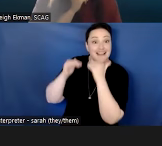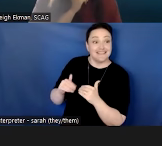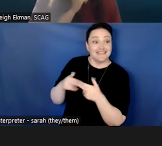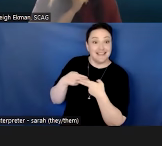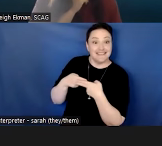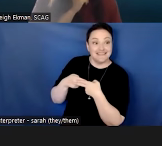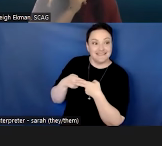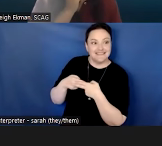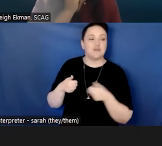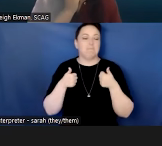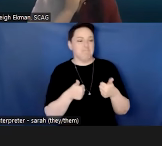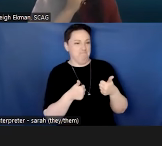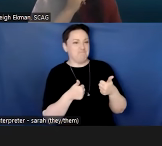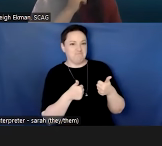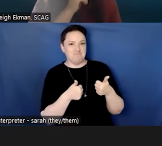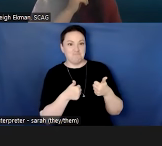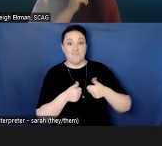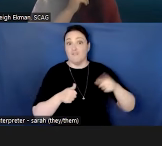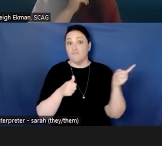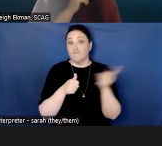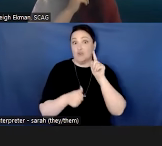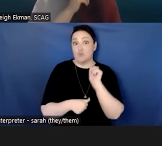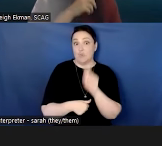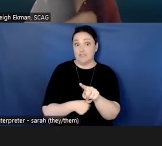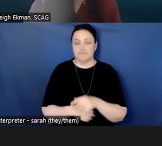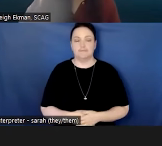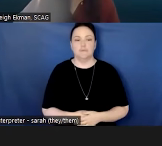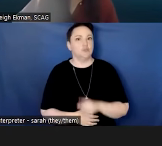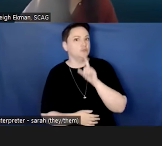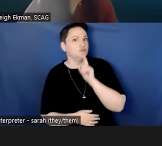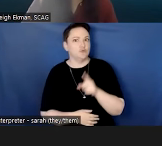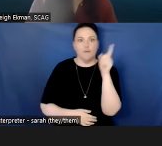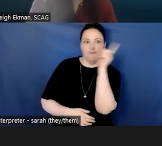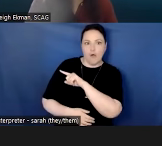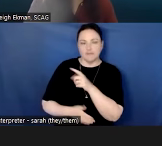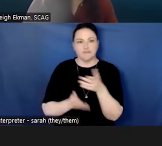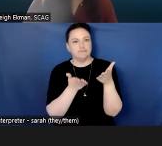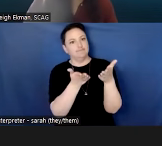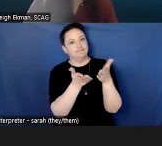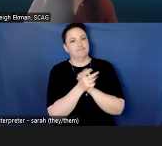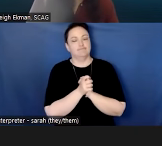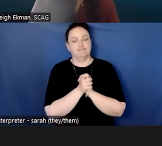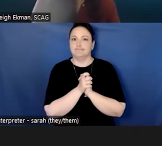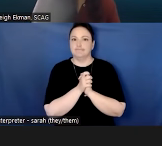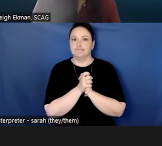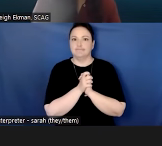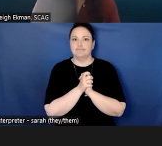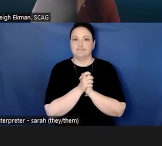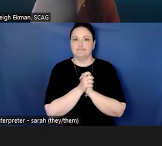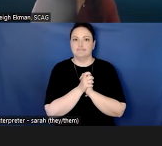Okay. So first question, true or false? Every project in California requires CEQA review.